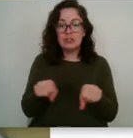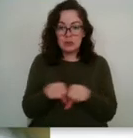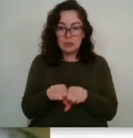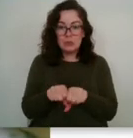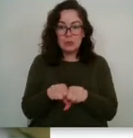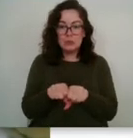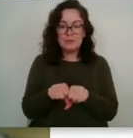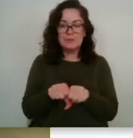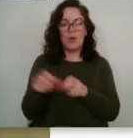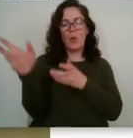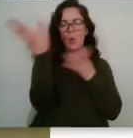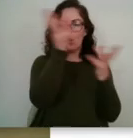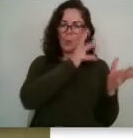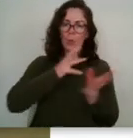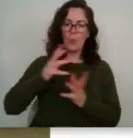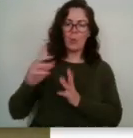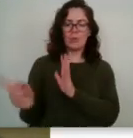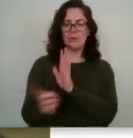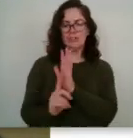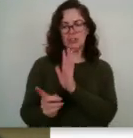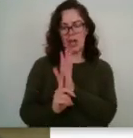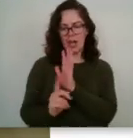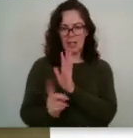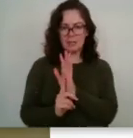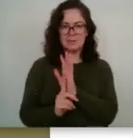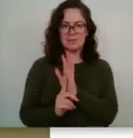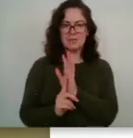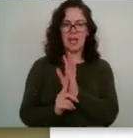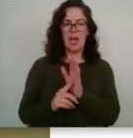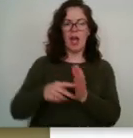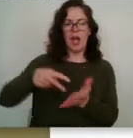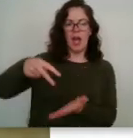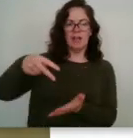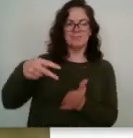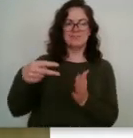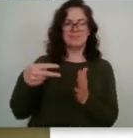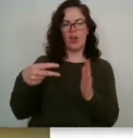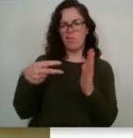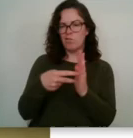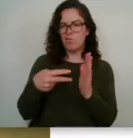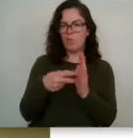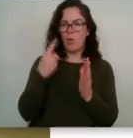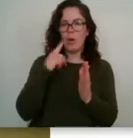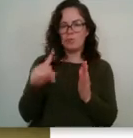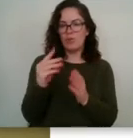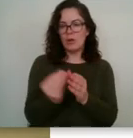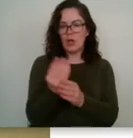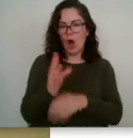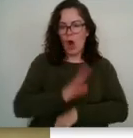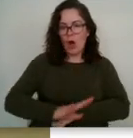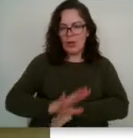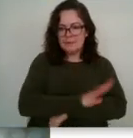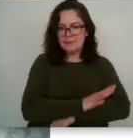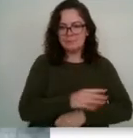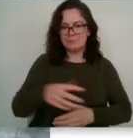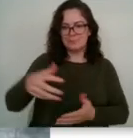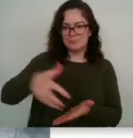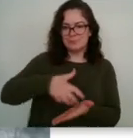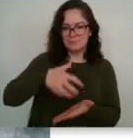wind chimes, a pitchfork. As you can see, there's the handle and there's the fork, and then a